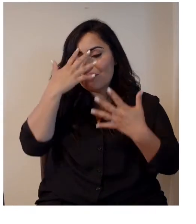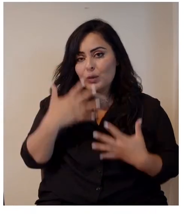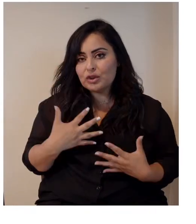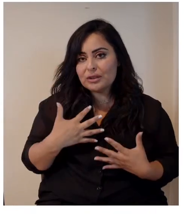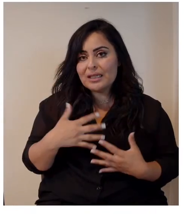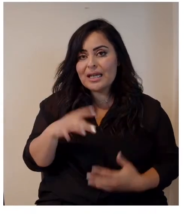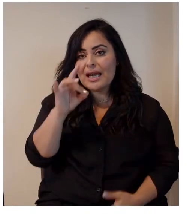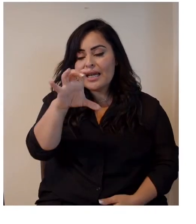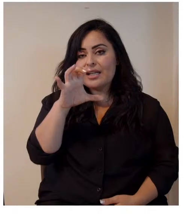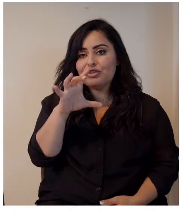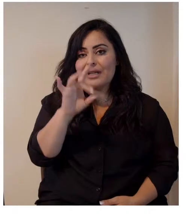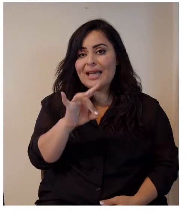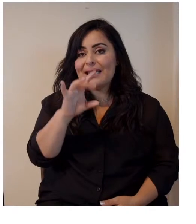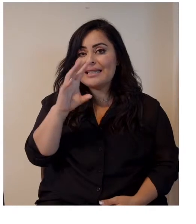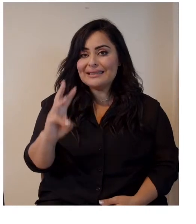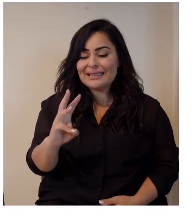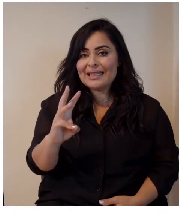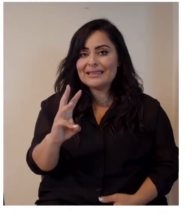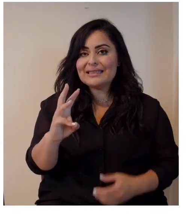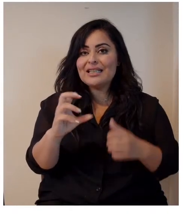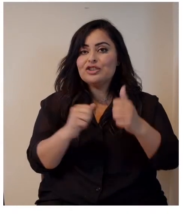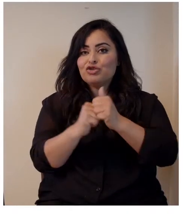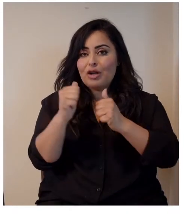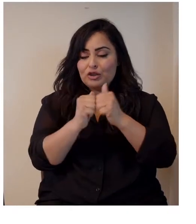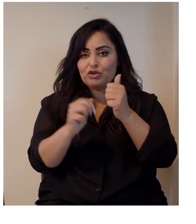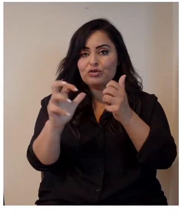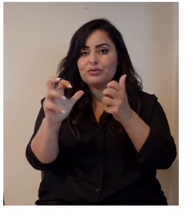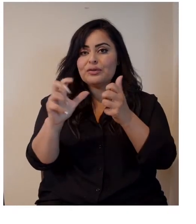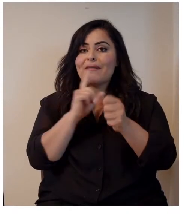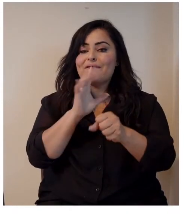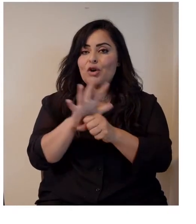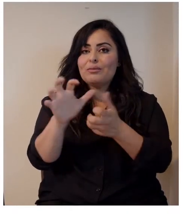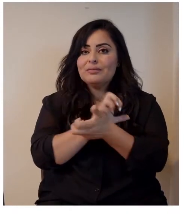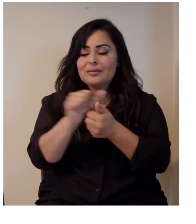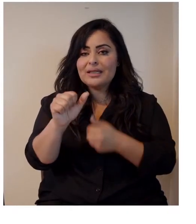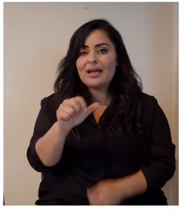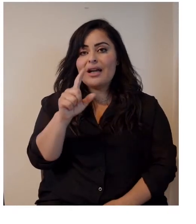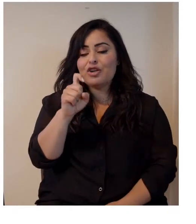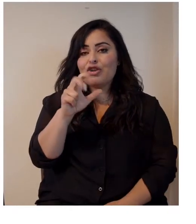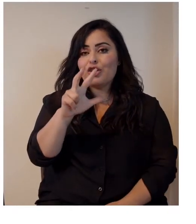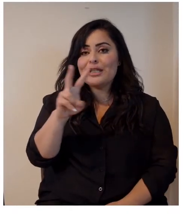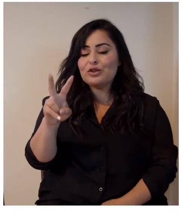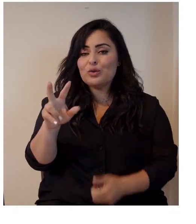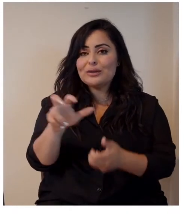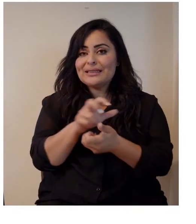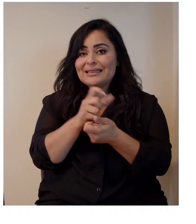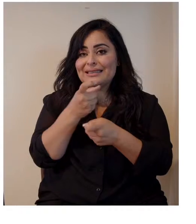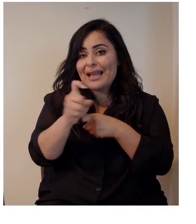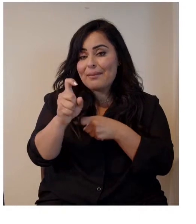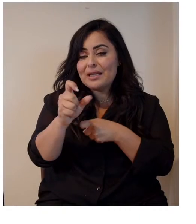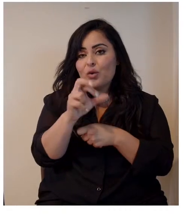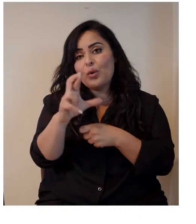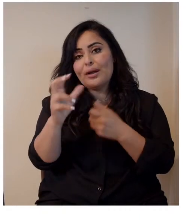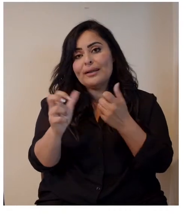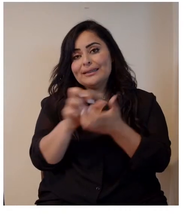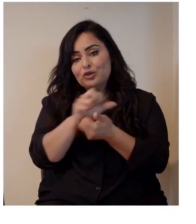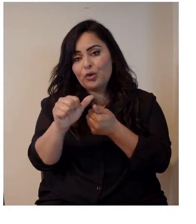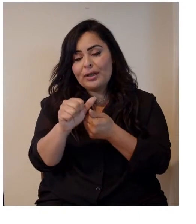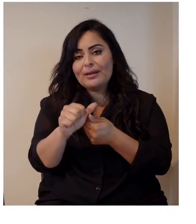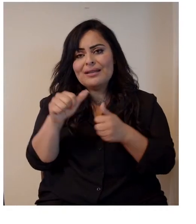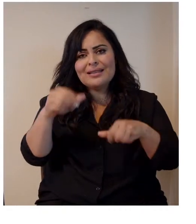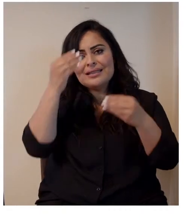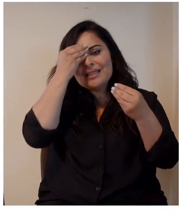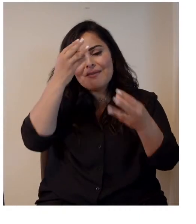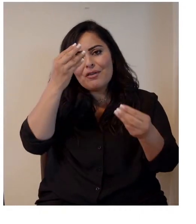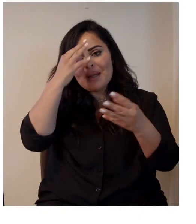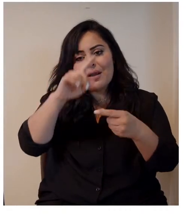unfortunately, 886 have been confirmed damaged or destroyed, 132 damaged, and 754 destroyed. This